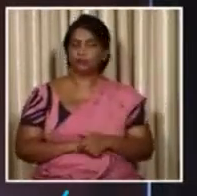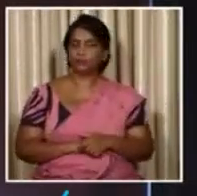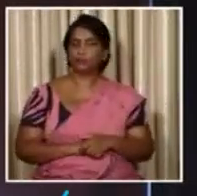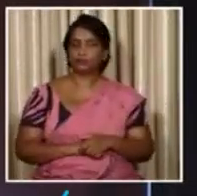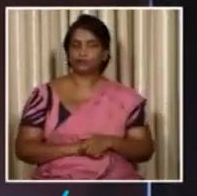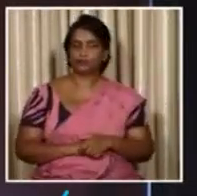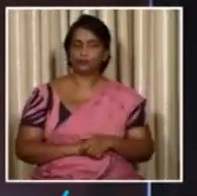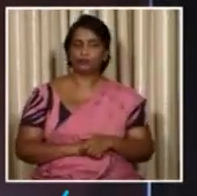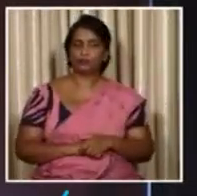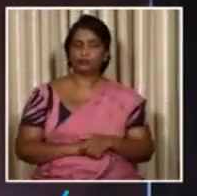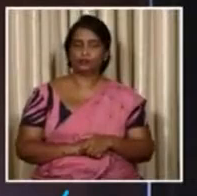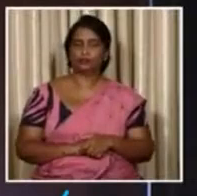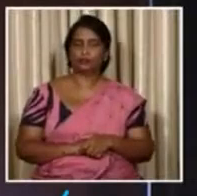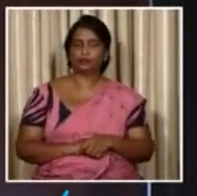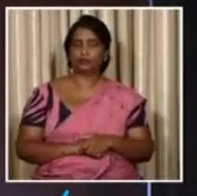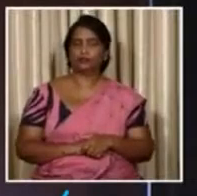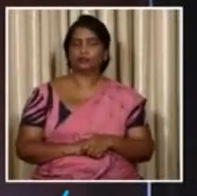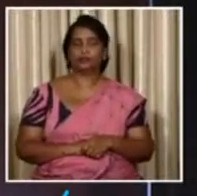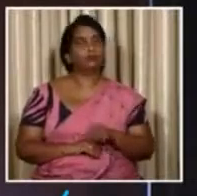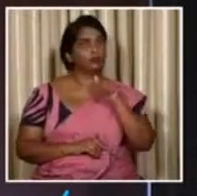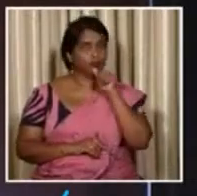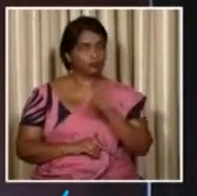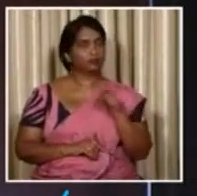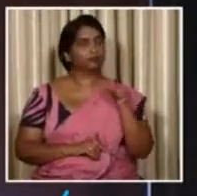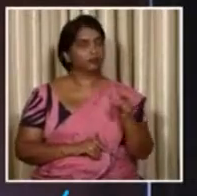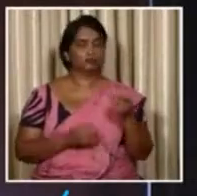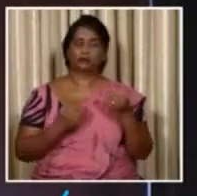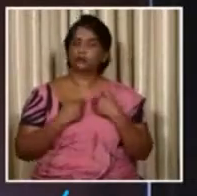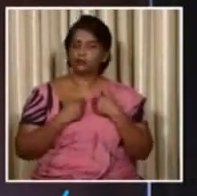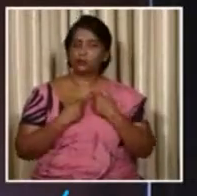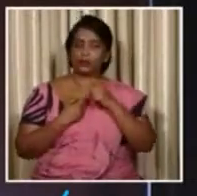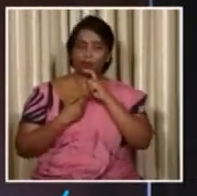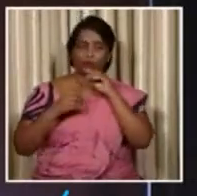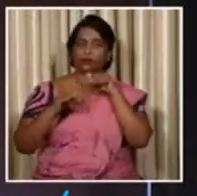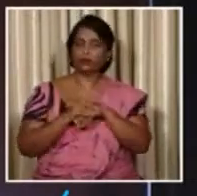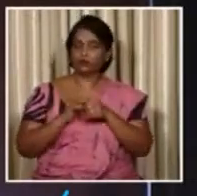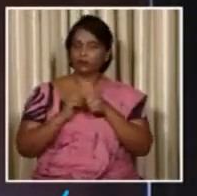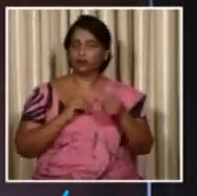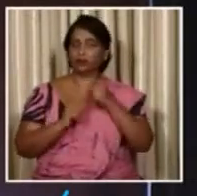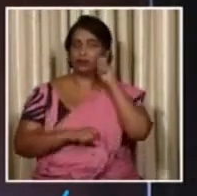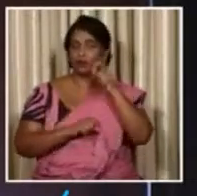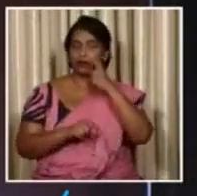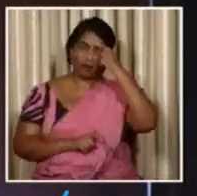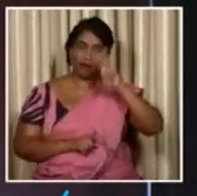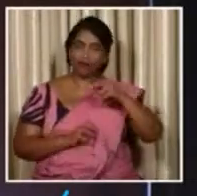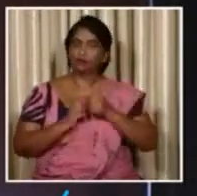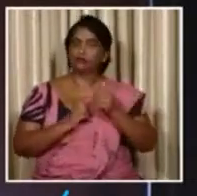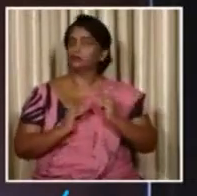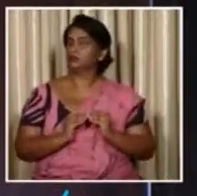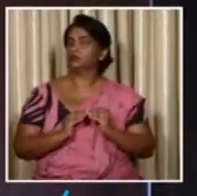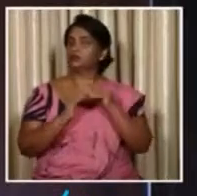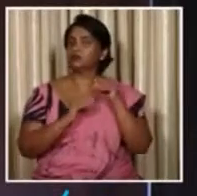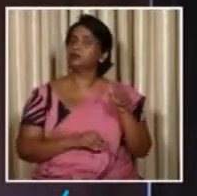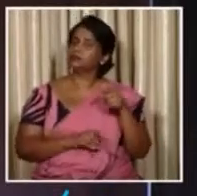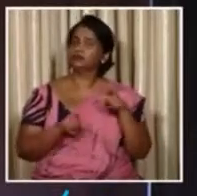upholding the people's confidence in our judicial system. In fact, I was shocked, Deputy Speaker,